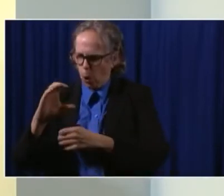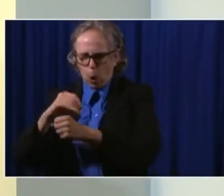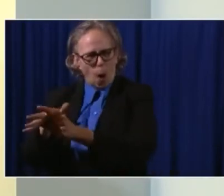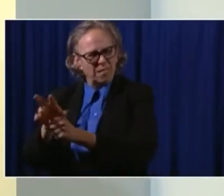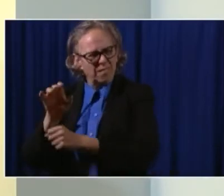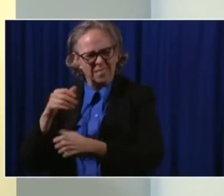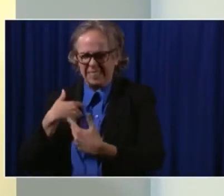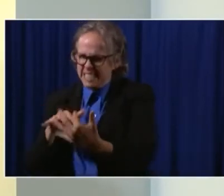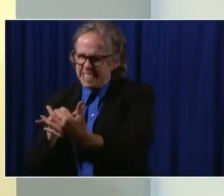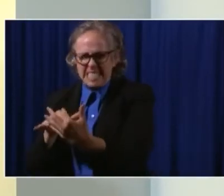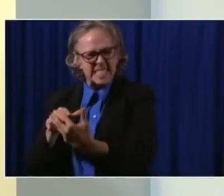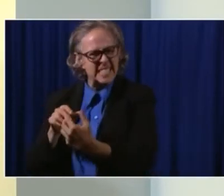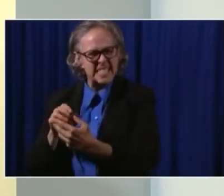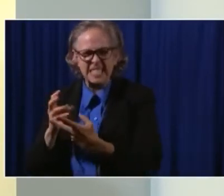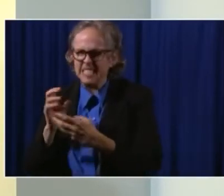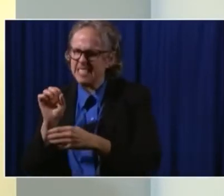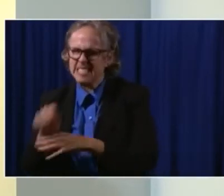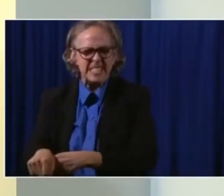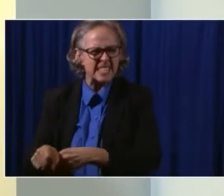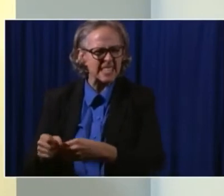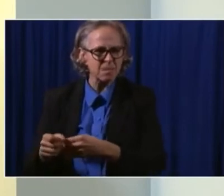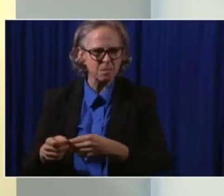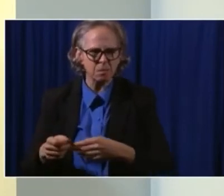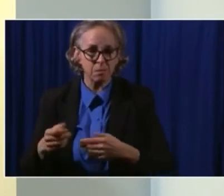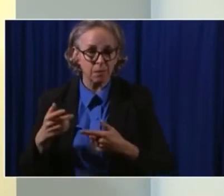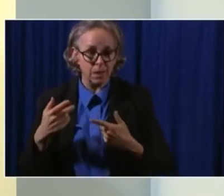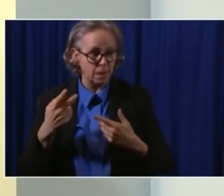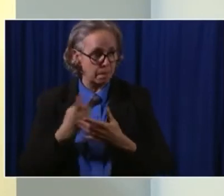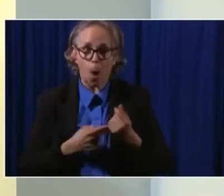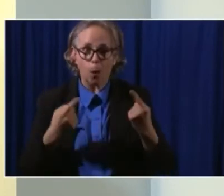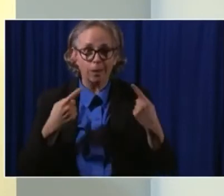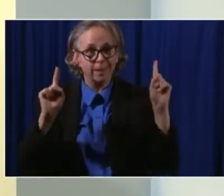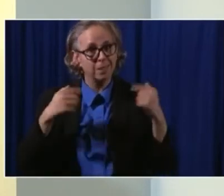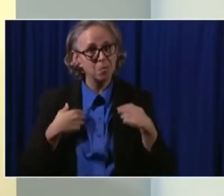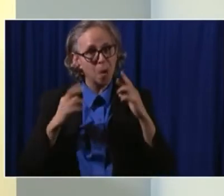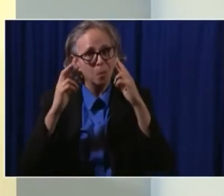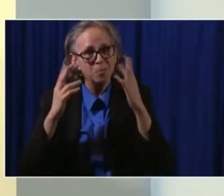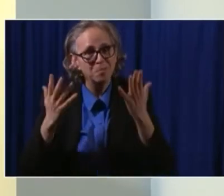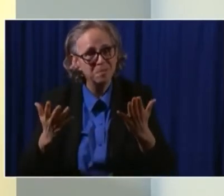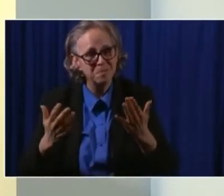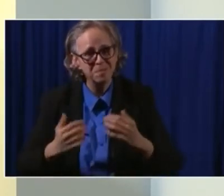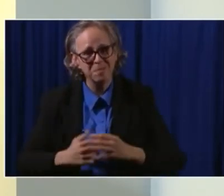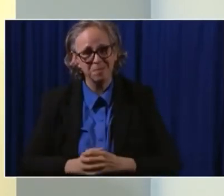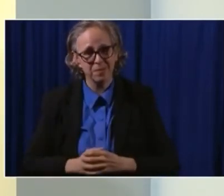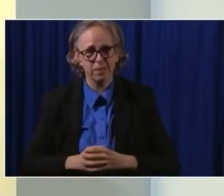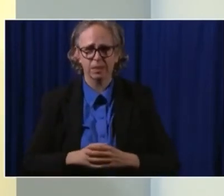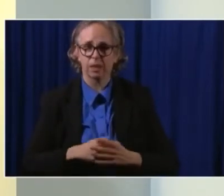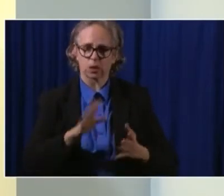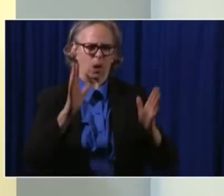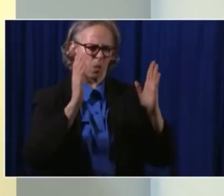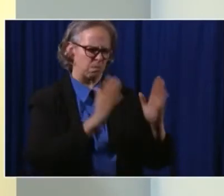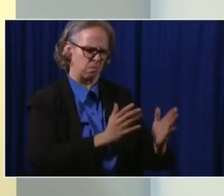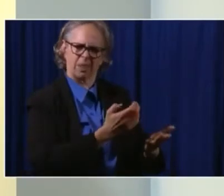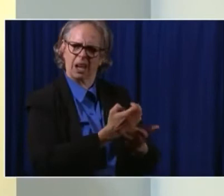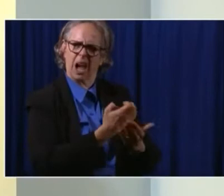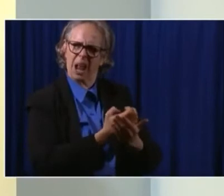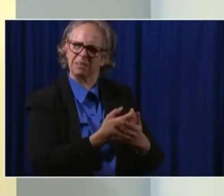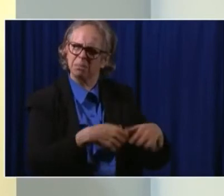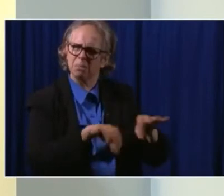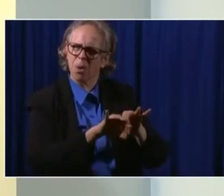from a health point of view and economic point of view. And why we focus on economics is really important because let's face